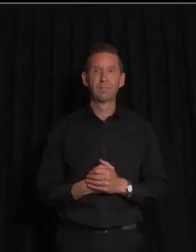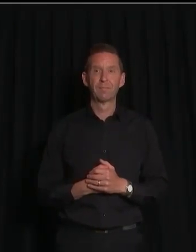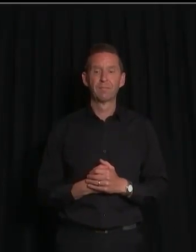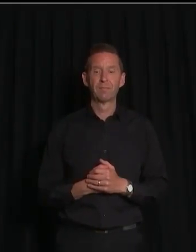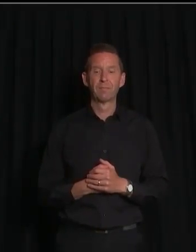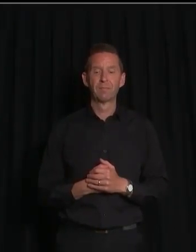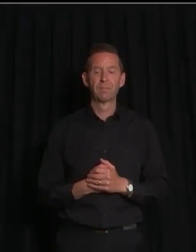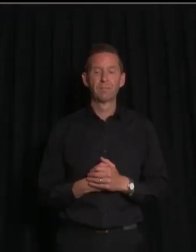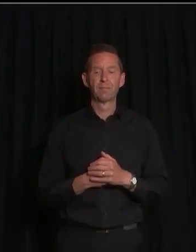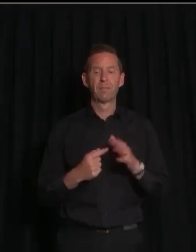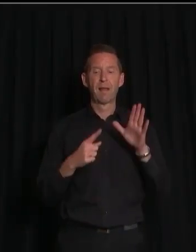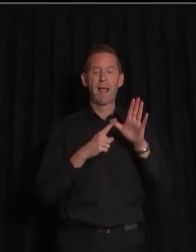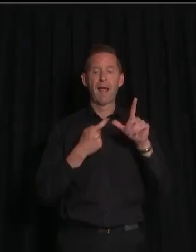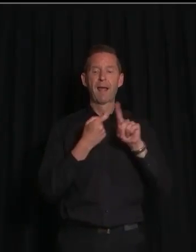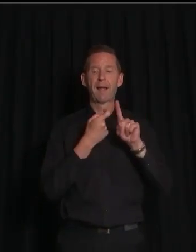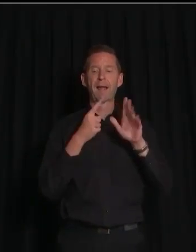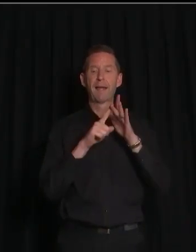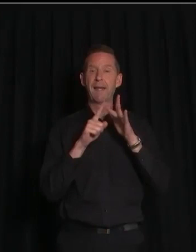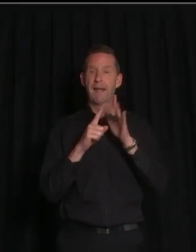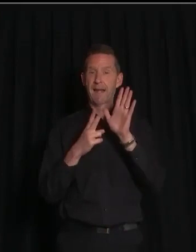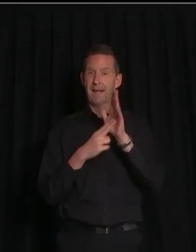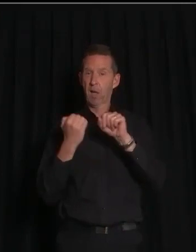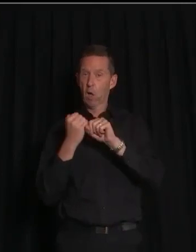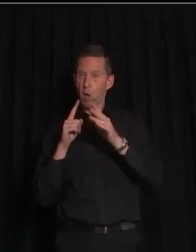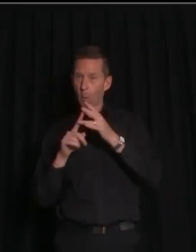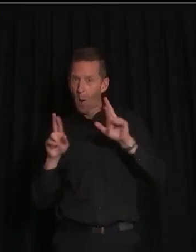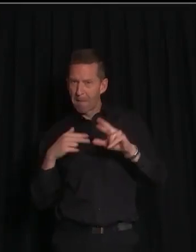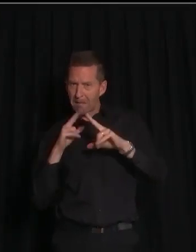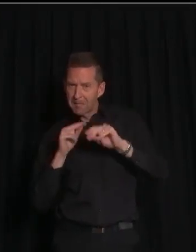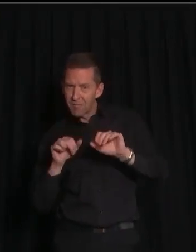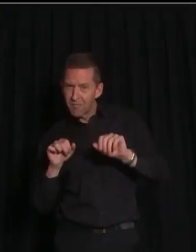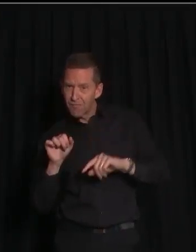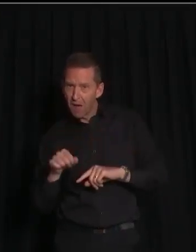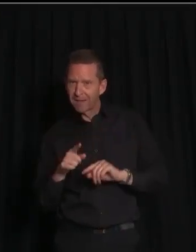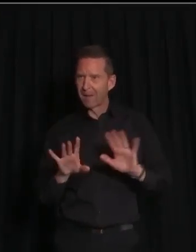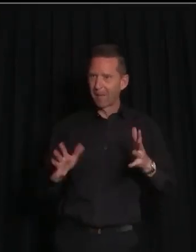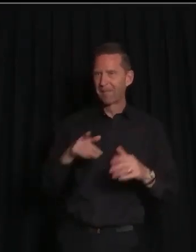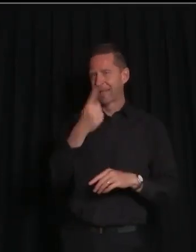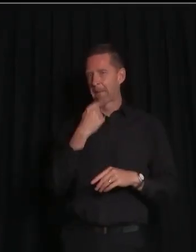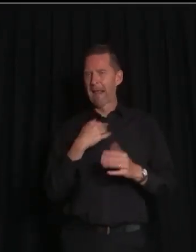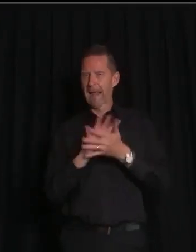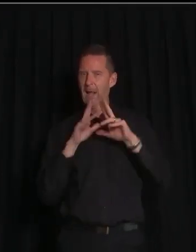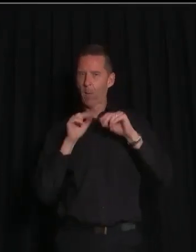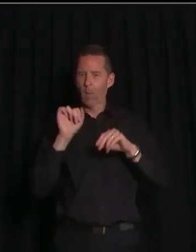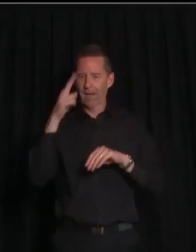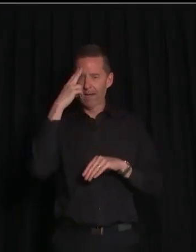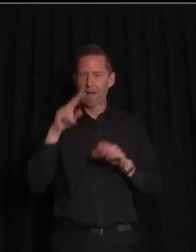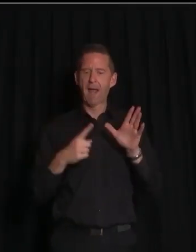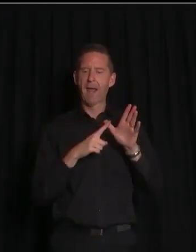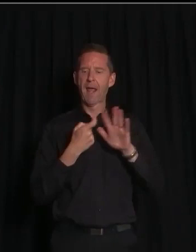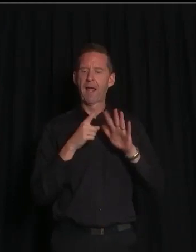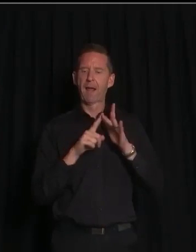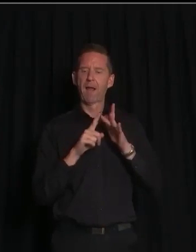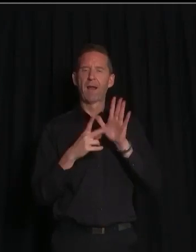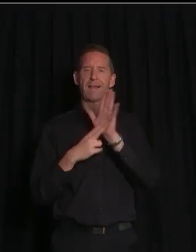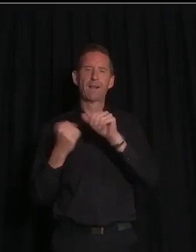Akii Nego, is that correct? Kind of? No. Okay, she will correct me. They will correct me,